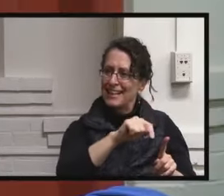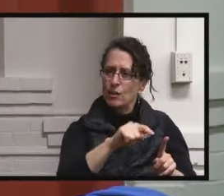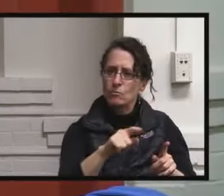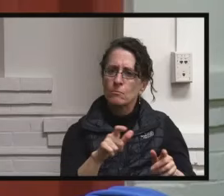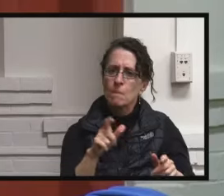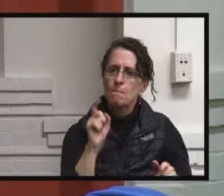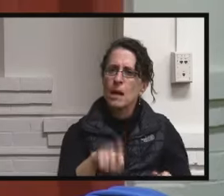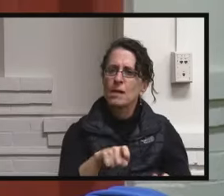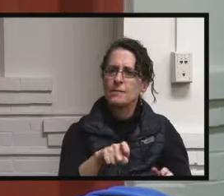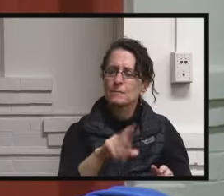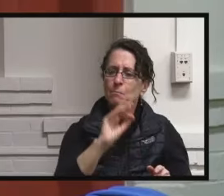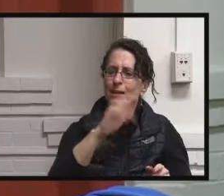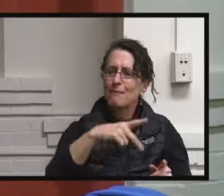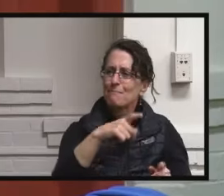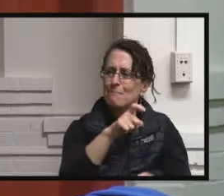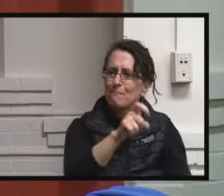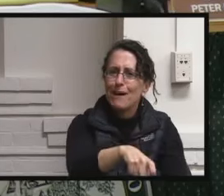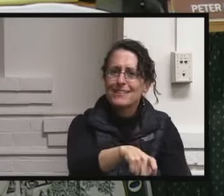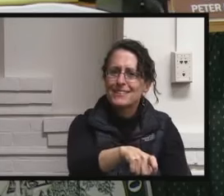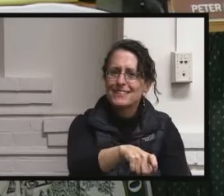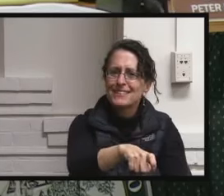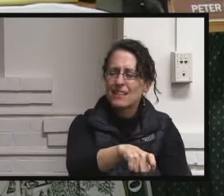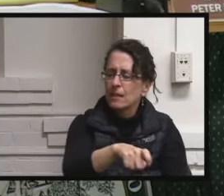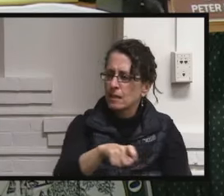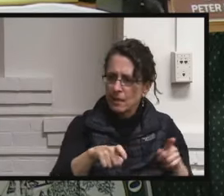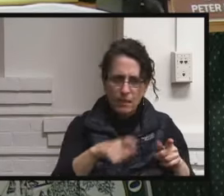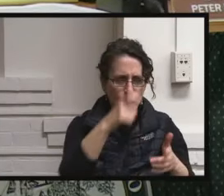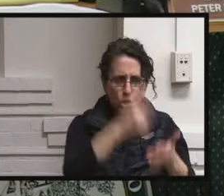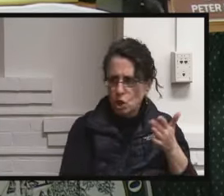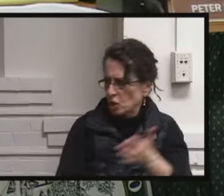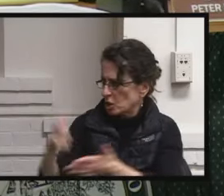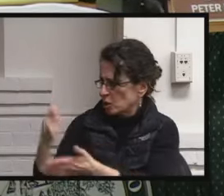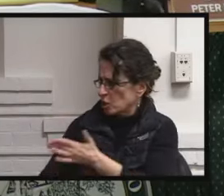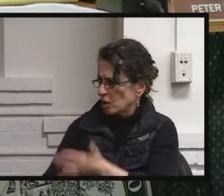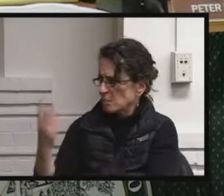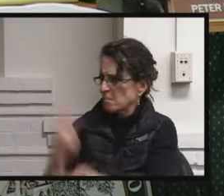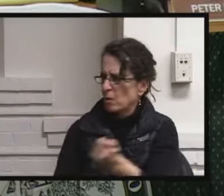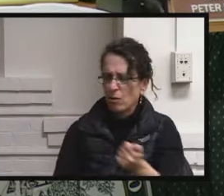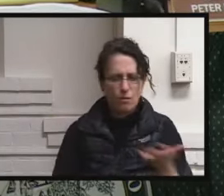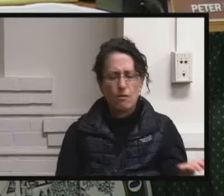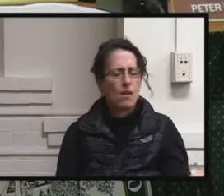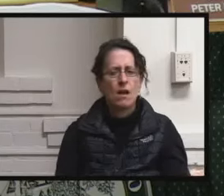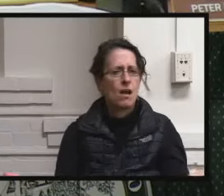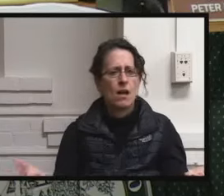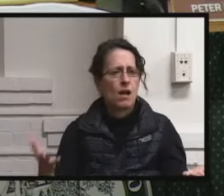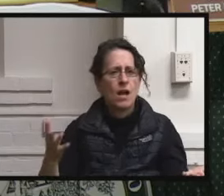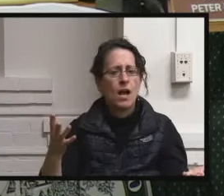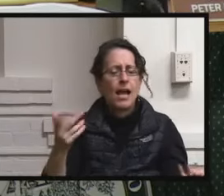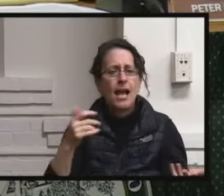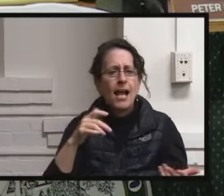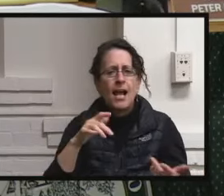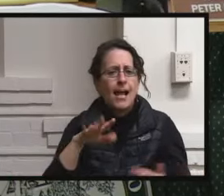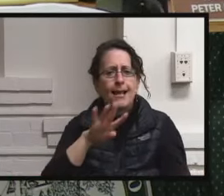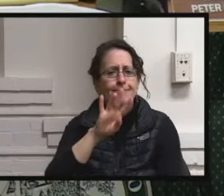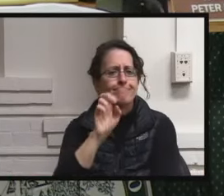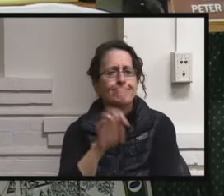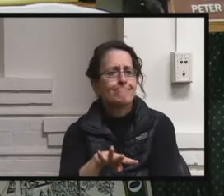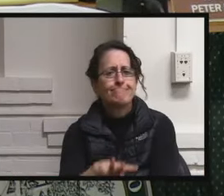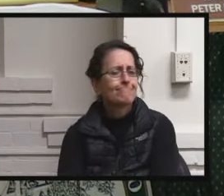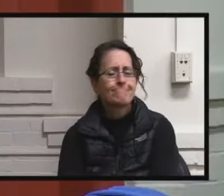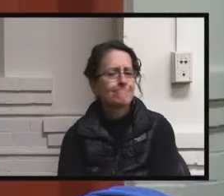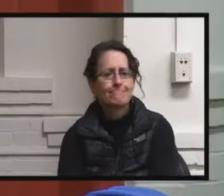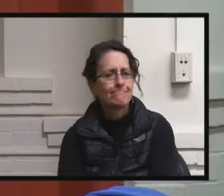program properly assess the town of Brattleboro a fee other than you've got to pay for it?